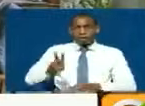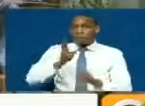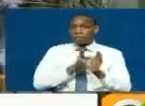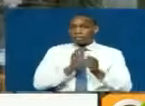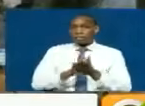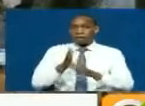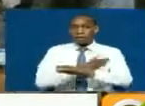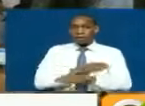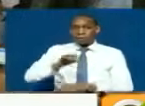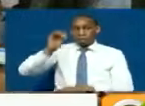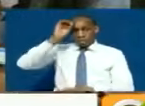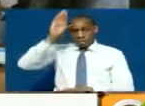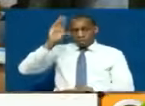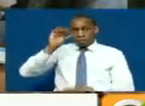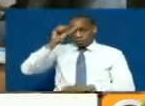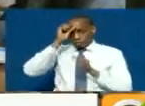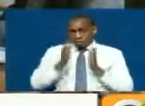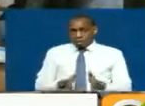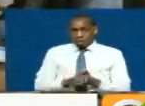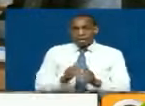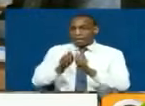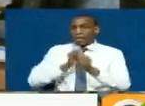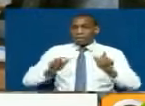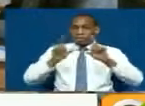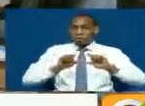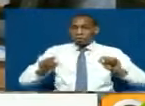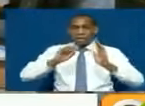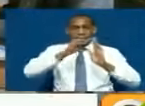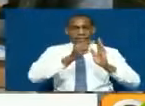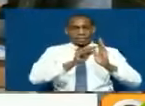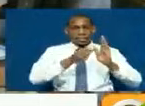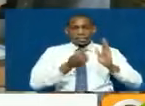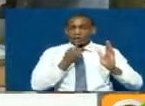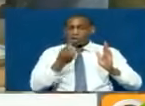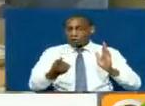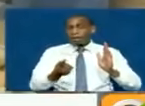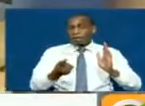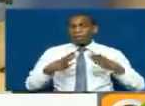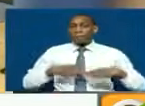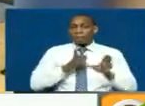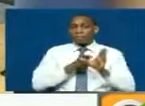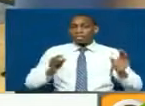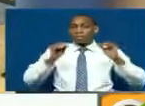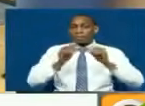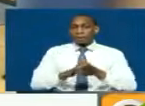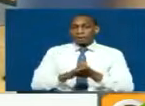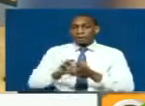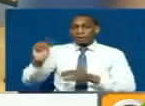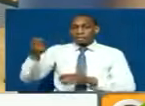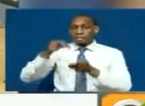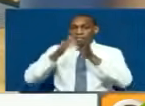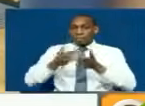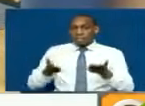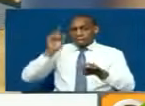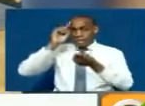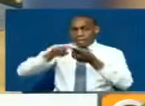attended. Former Kiambu Governor William Kabogo refuting claims of a list of demands settled on by those in attendance for any presidential